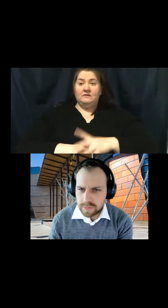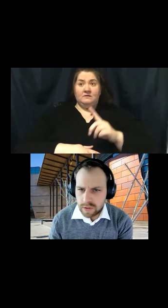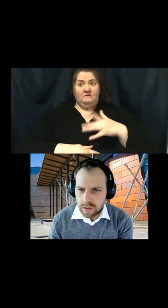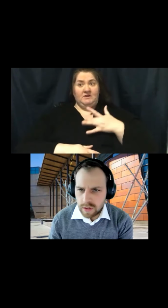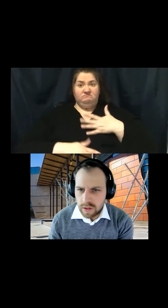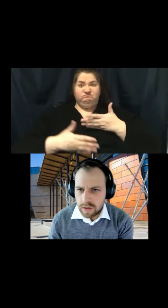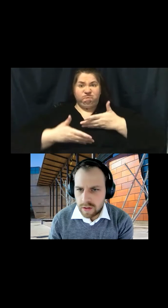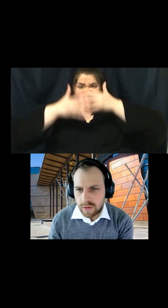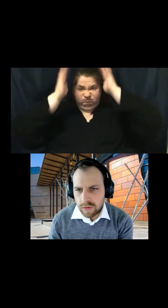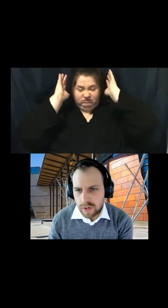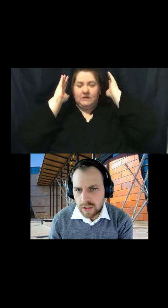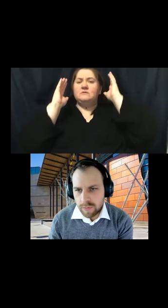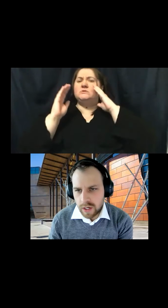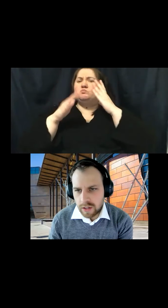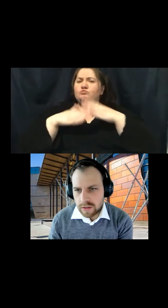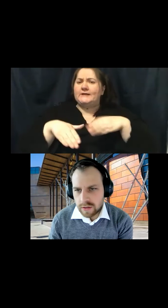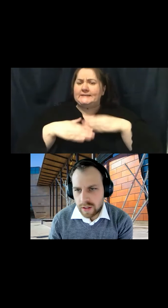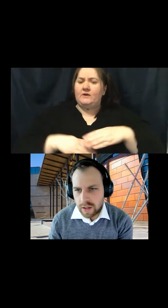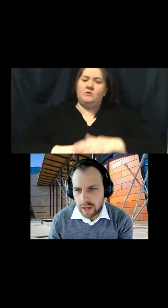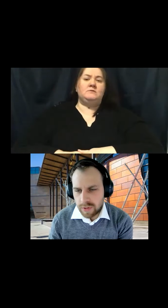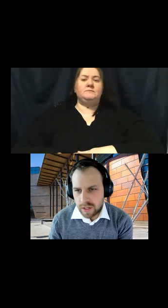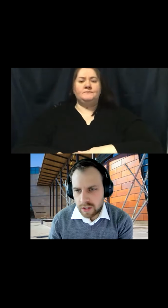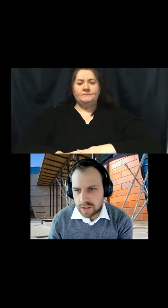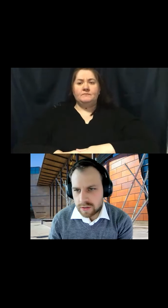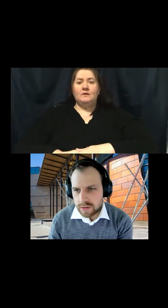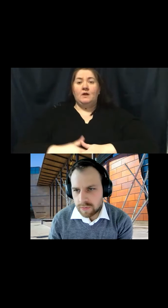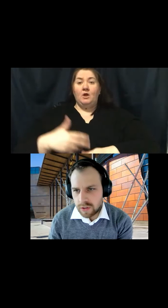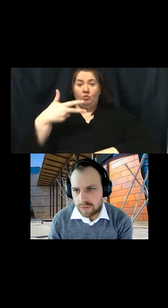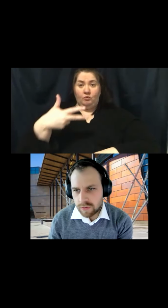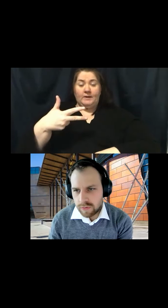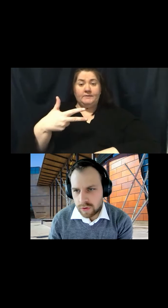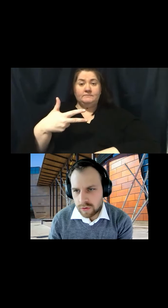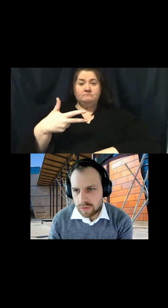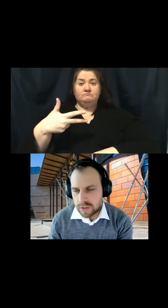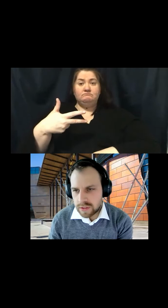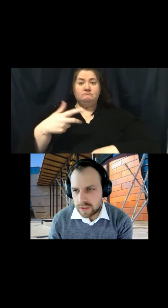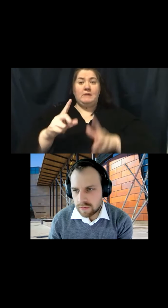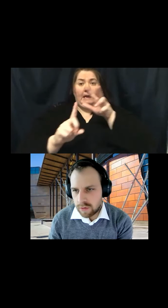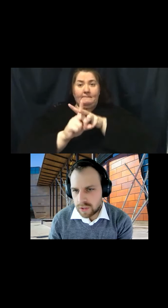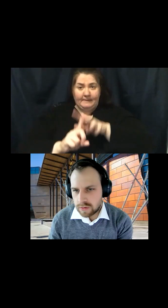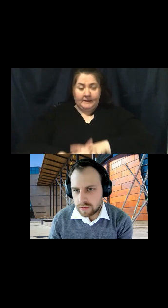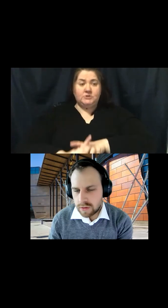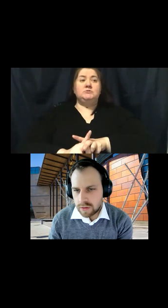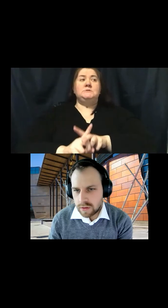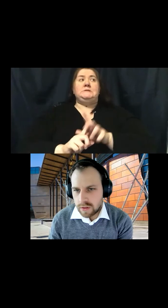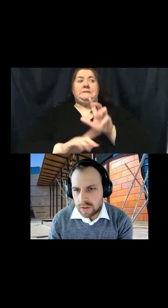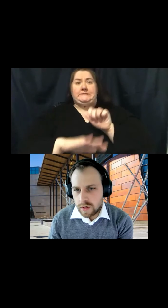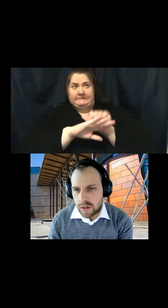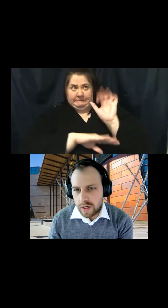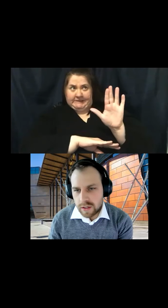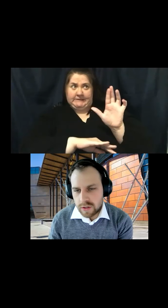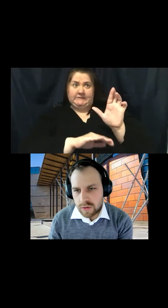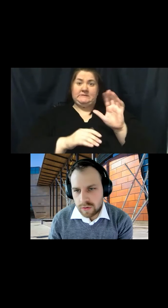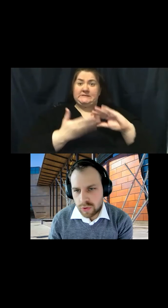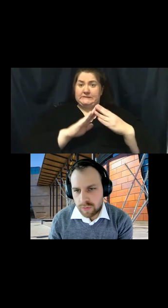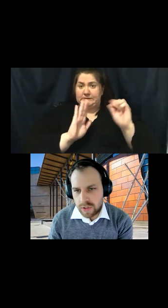together. There are 3 combined applications submitted for review to the City of Redmond: